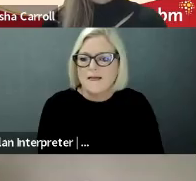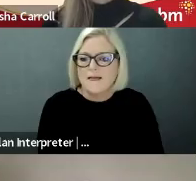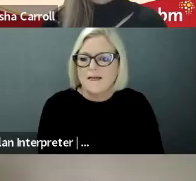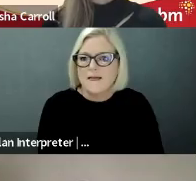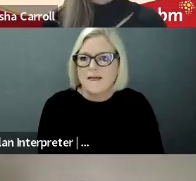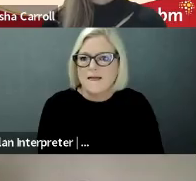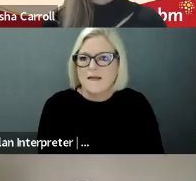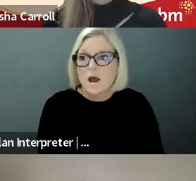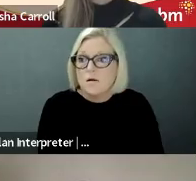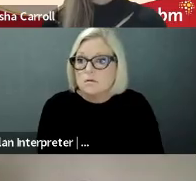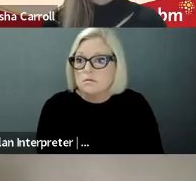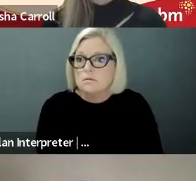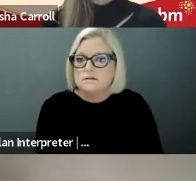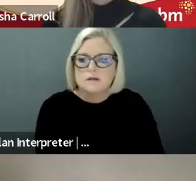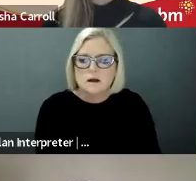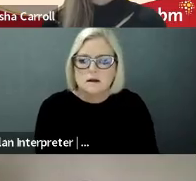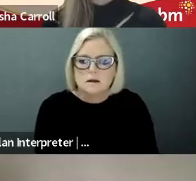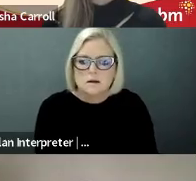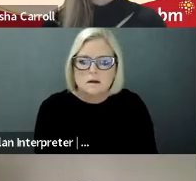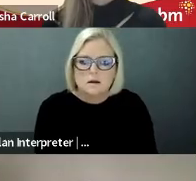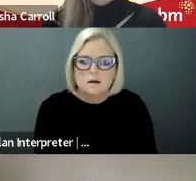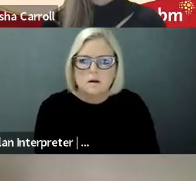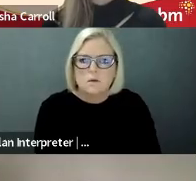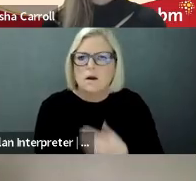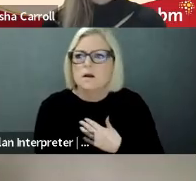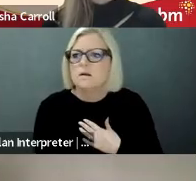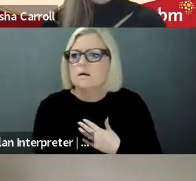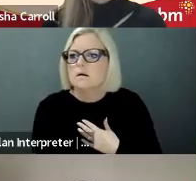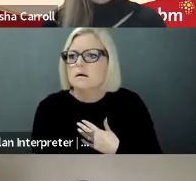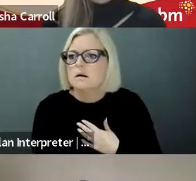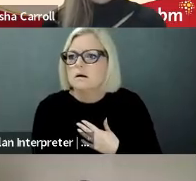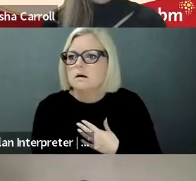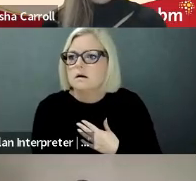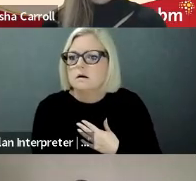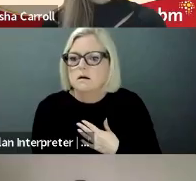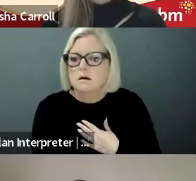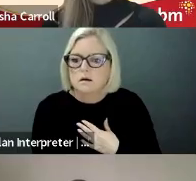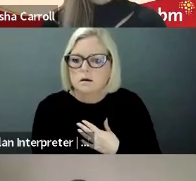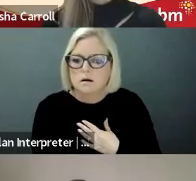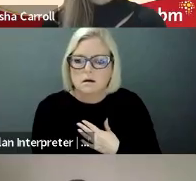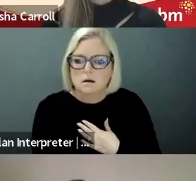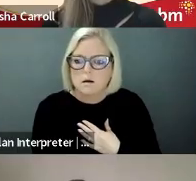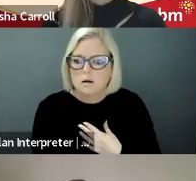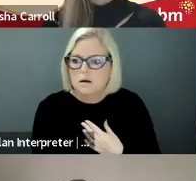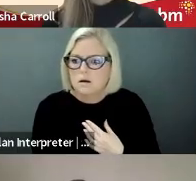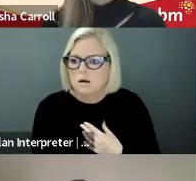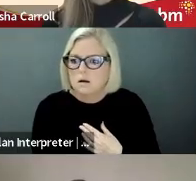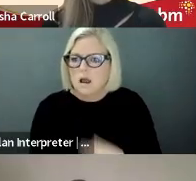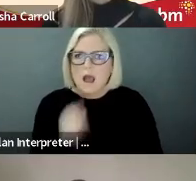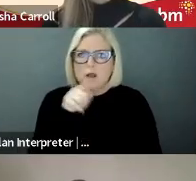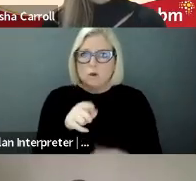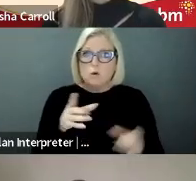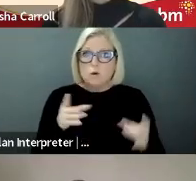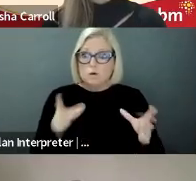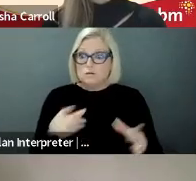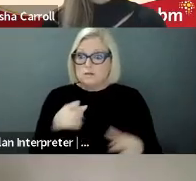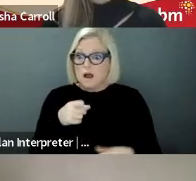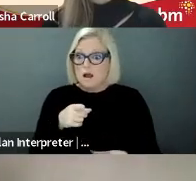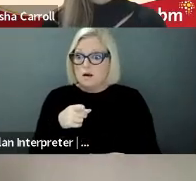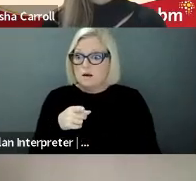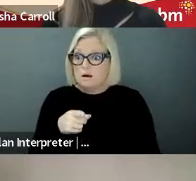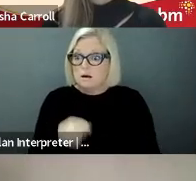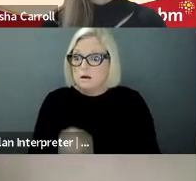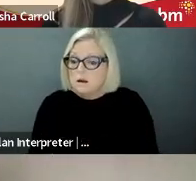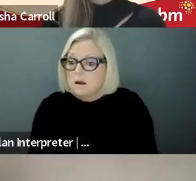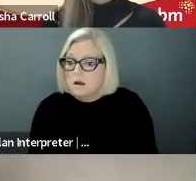York. Good morning to colleagues in Australia and the Pacific, and welcome to this 19th Conference of State Parties, COSP19